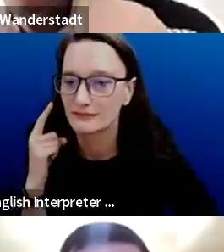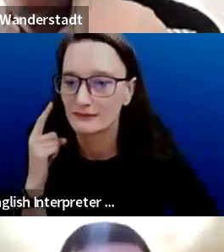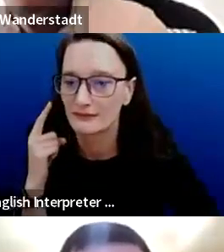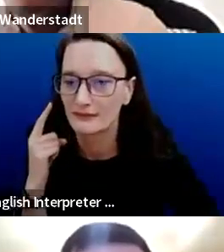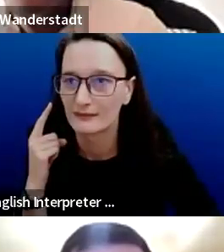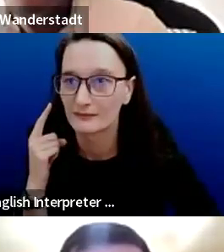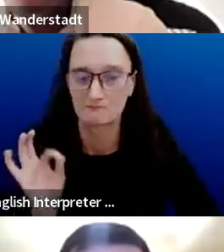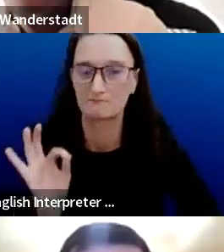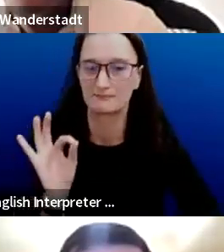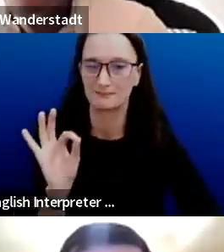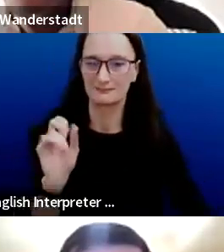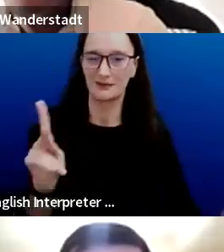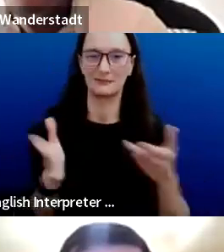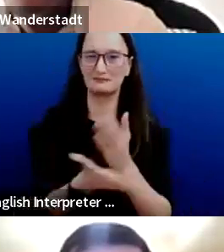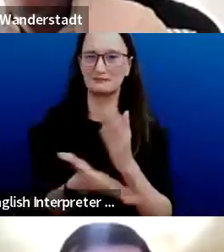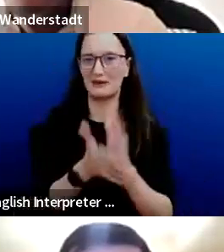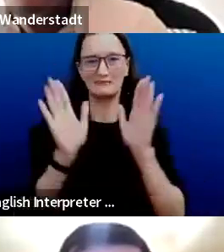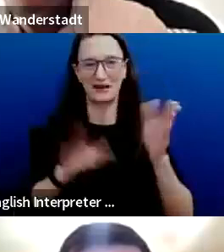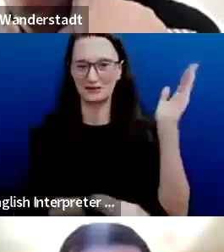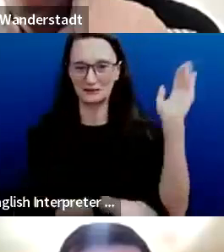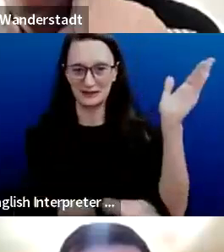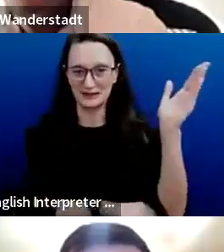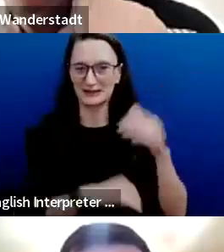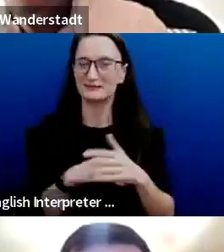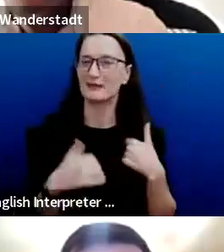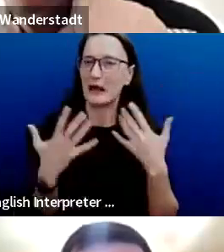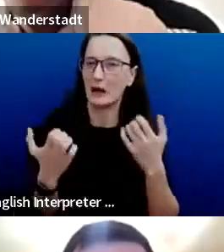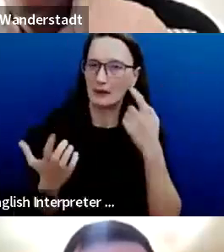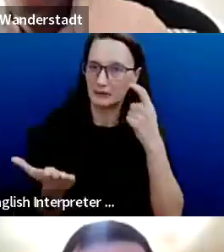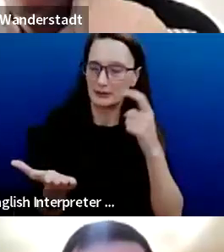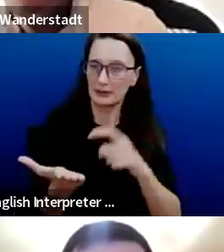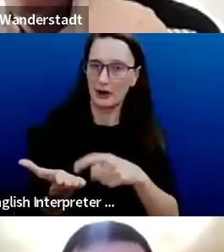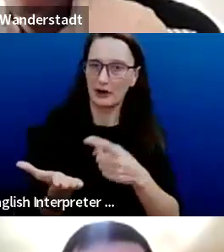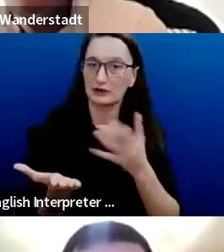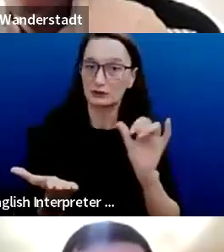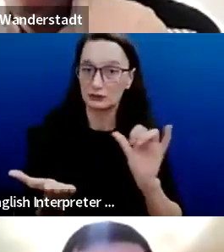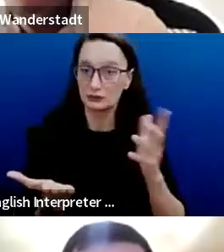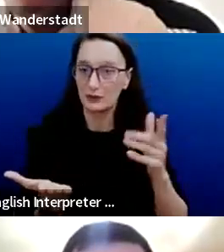All right, excellent presentation. I want to acknowledge as well this